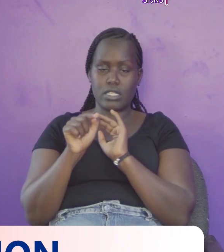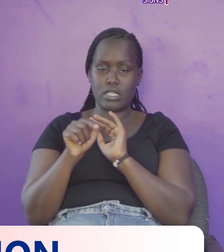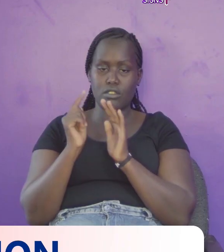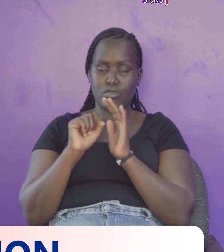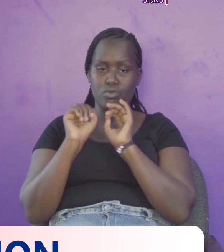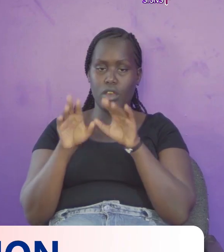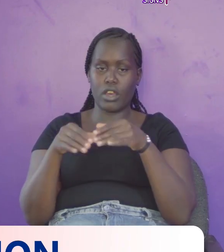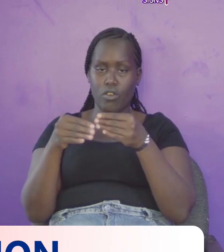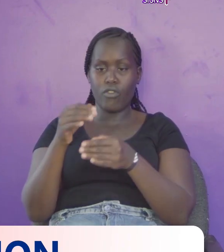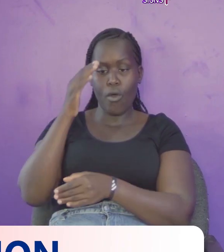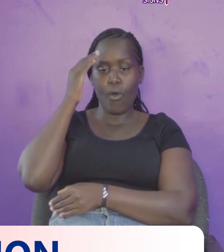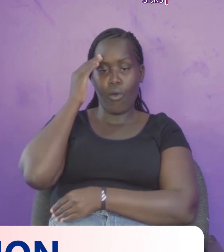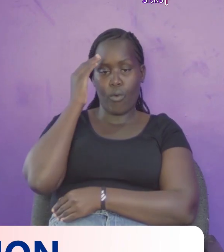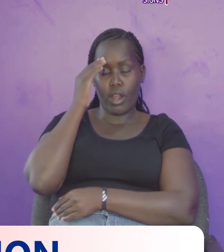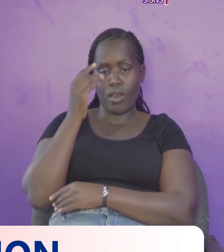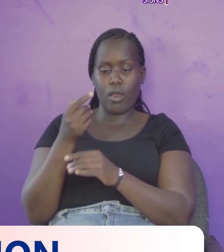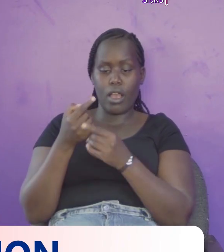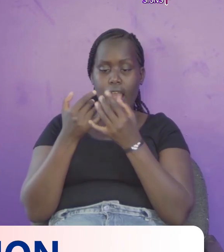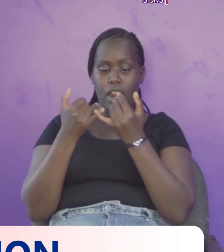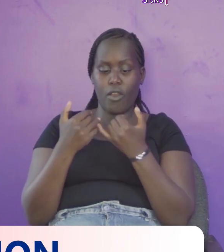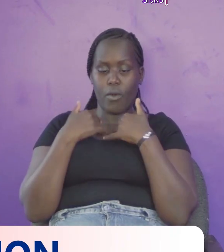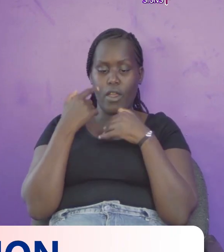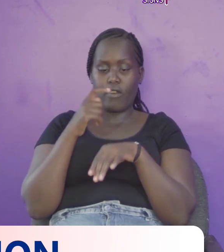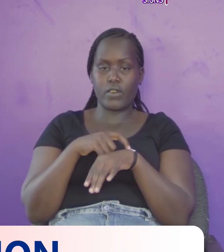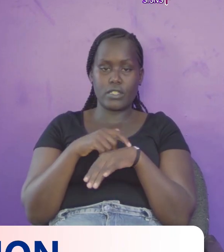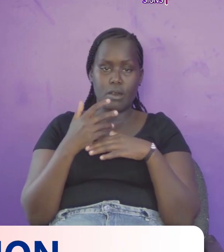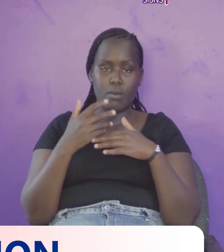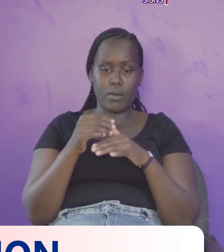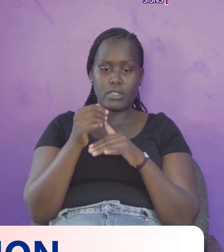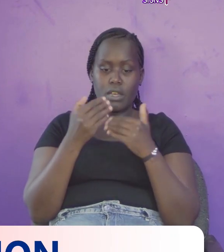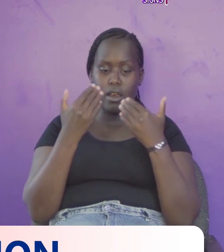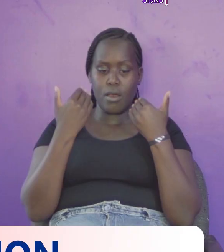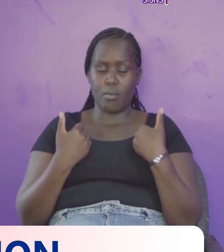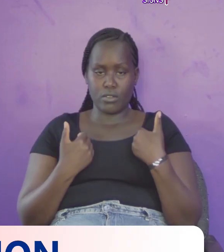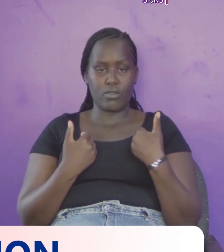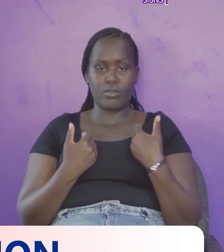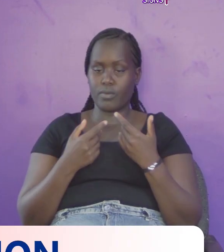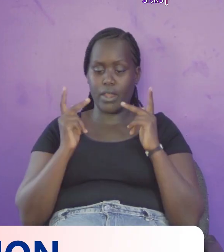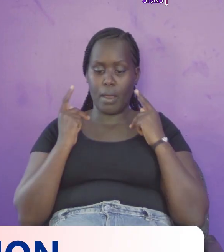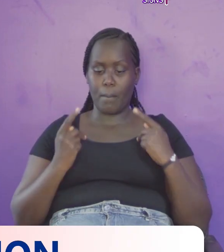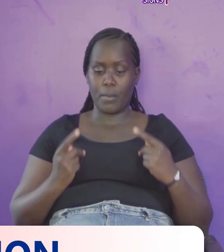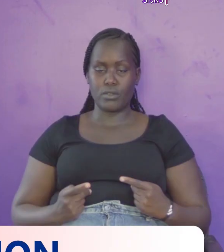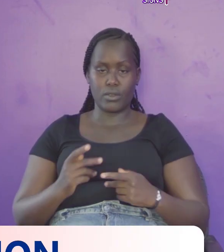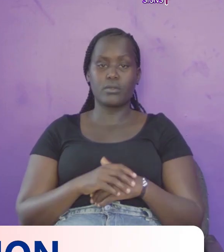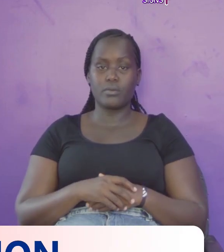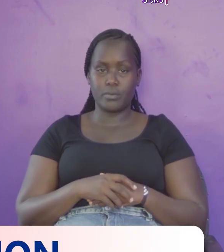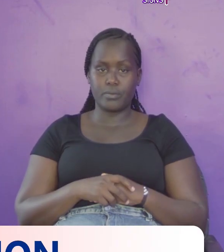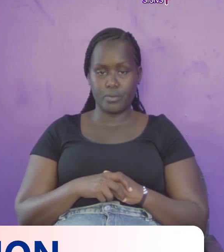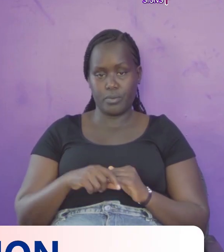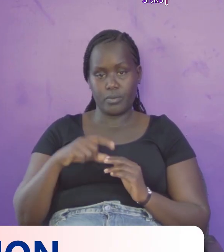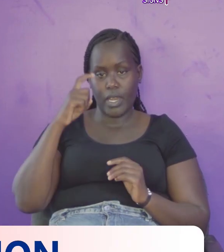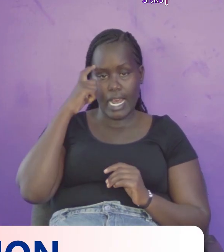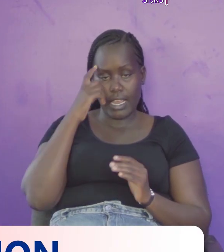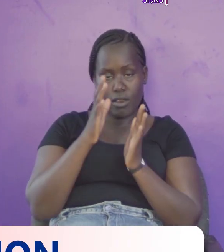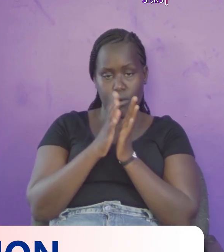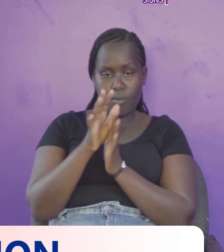recognize, But now comes a time when now it is personal. Tunaweza ile kwa ground. Yeah, I think with